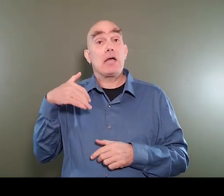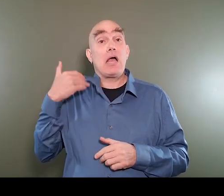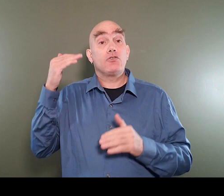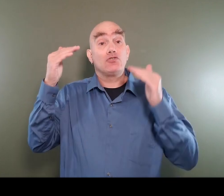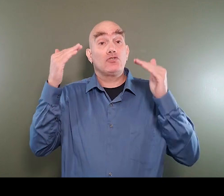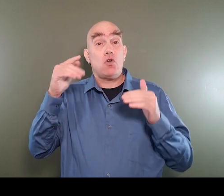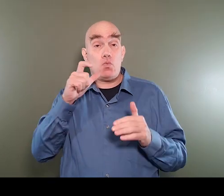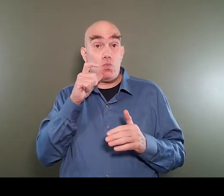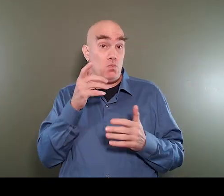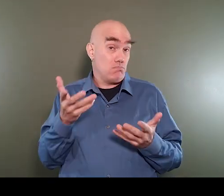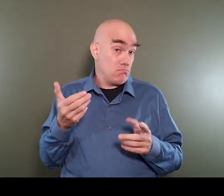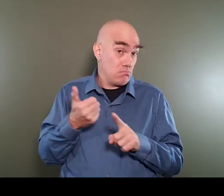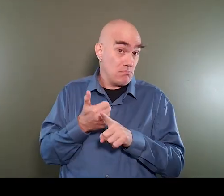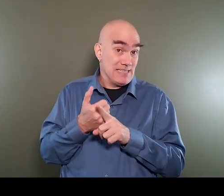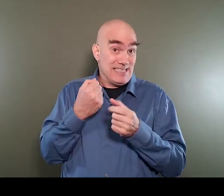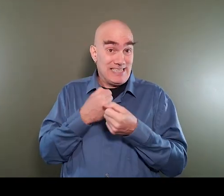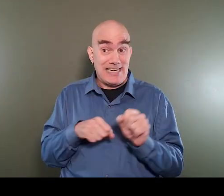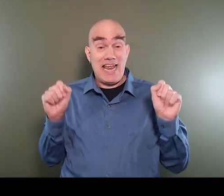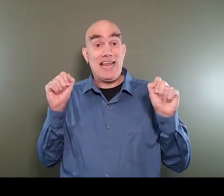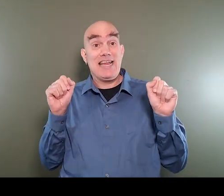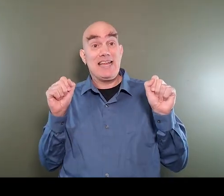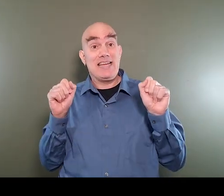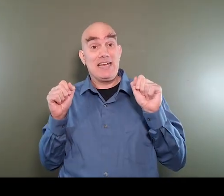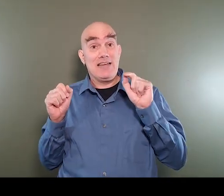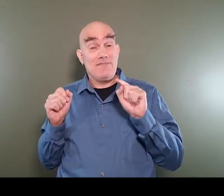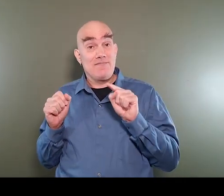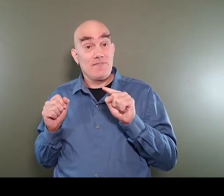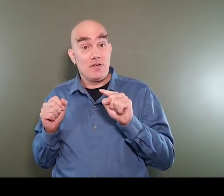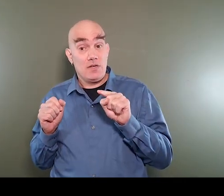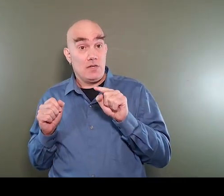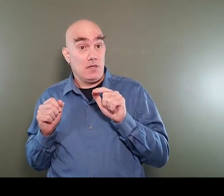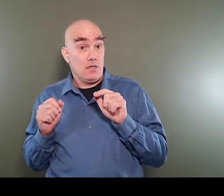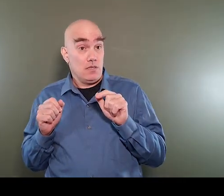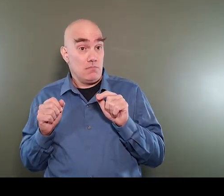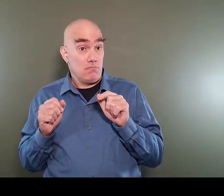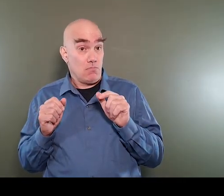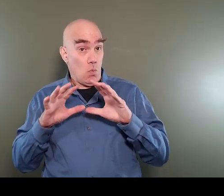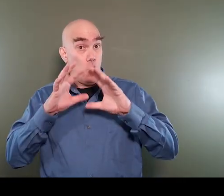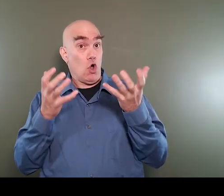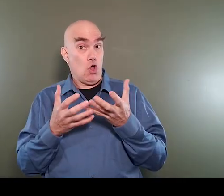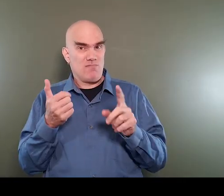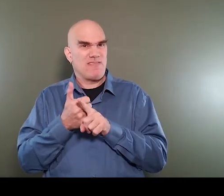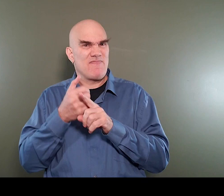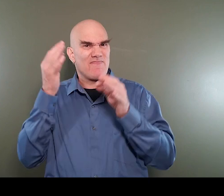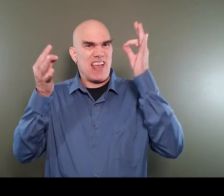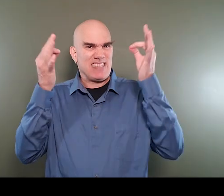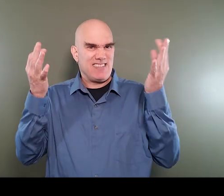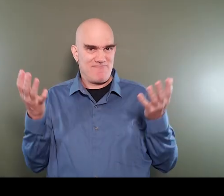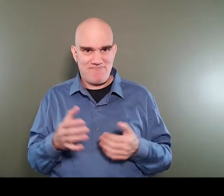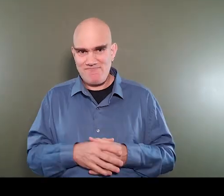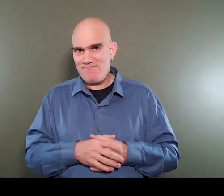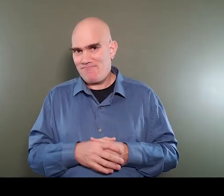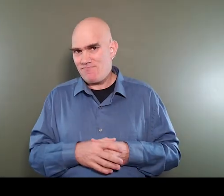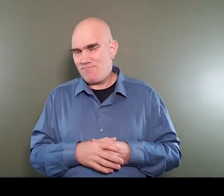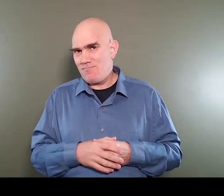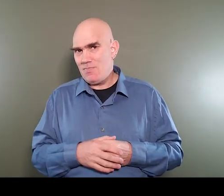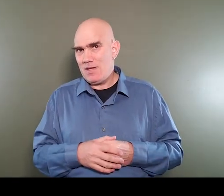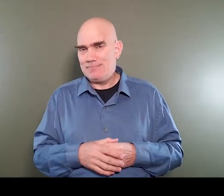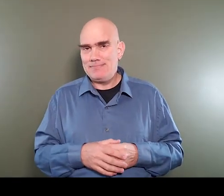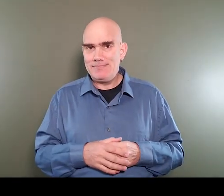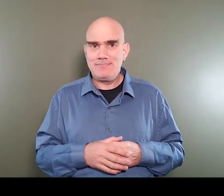it's about a blind young adult who saves the world. And it's a